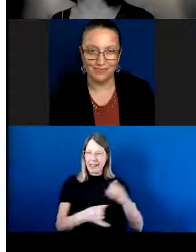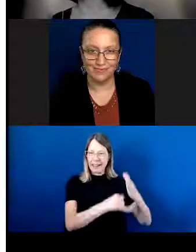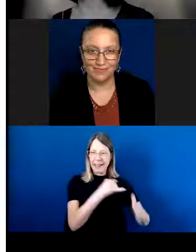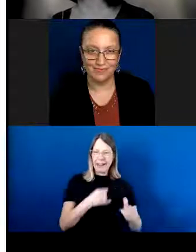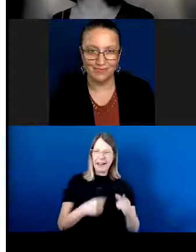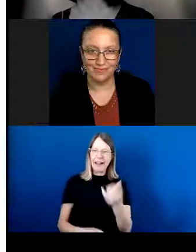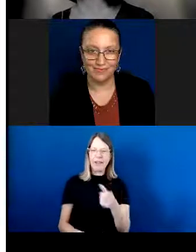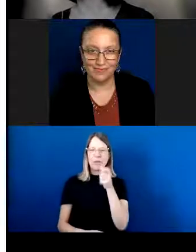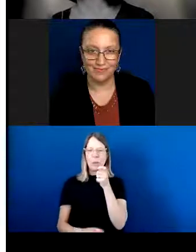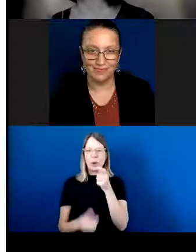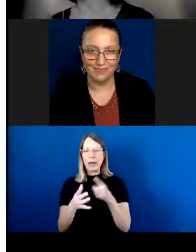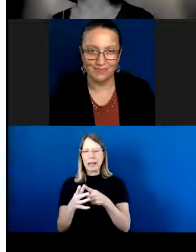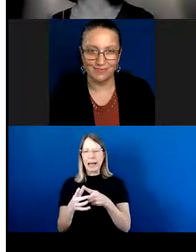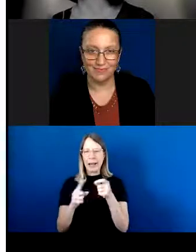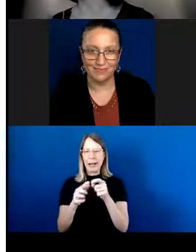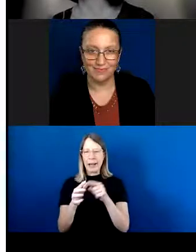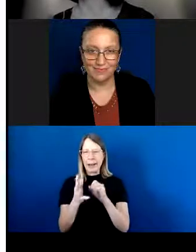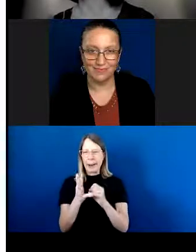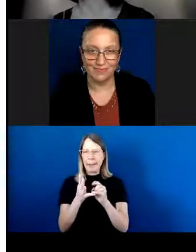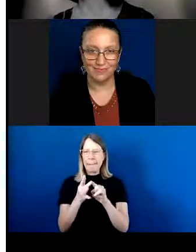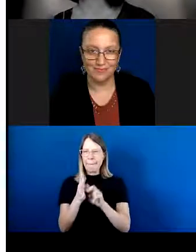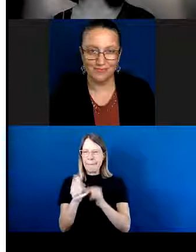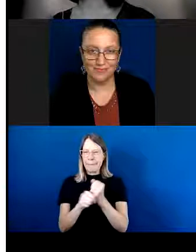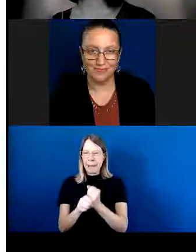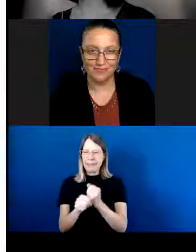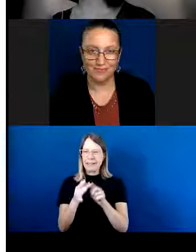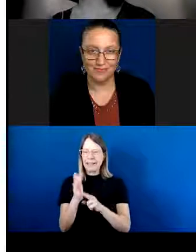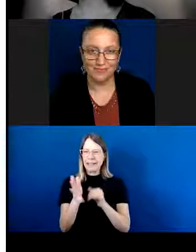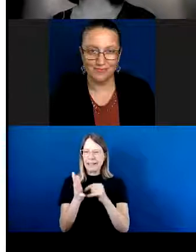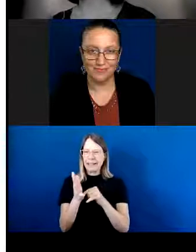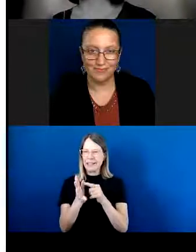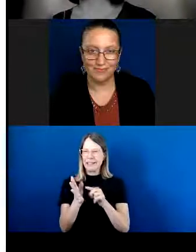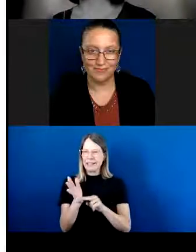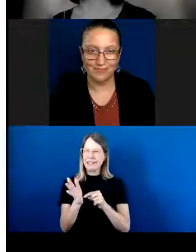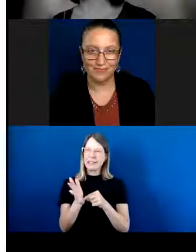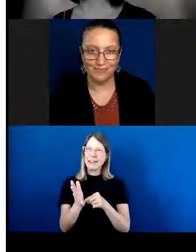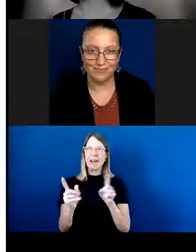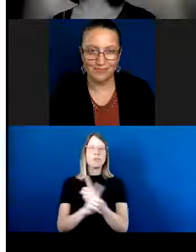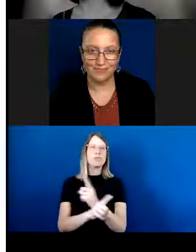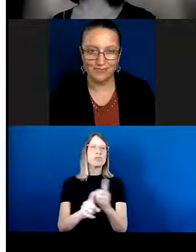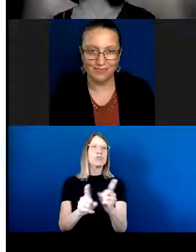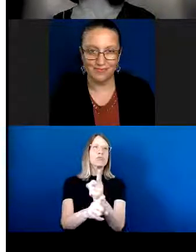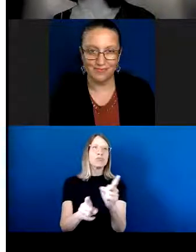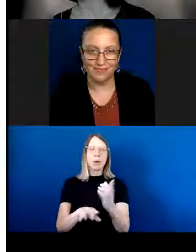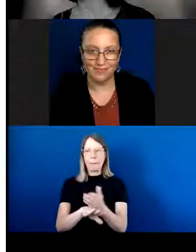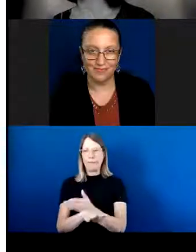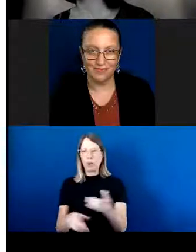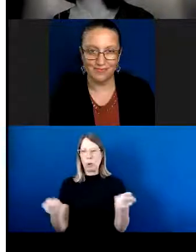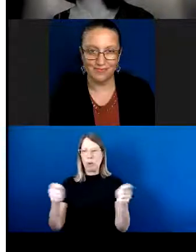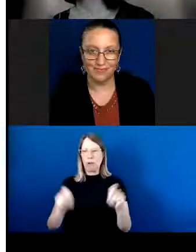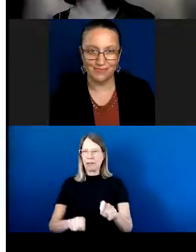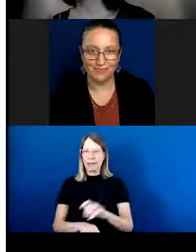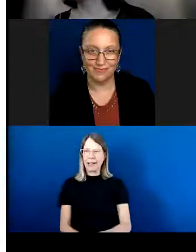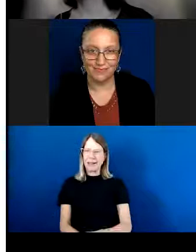diverse, busy nature of life in our city before the lockdown. I feel somewhat saddened by the knowledge that the work was designed to